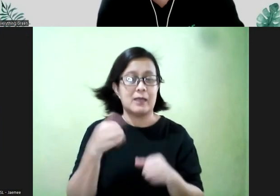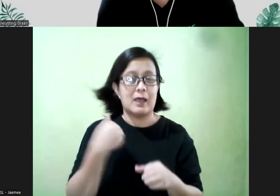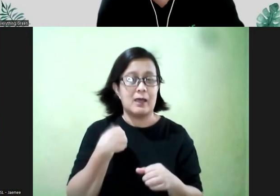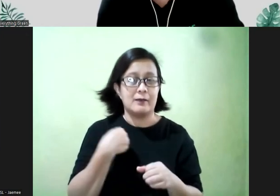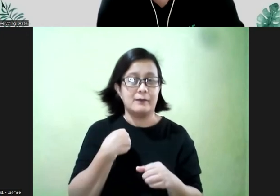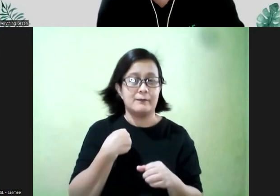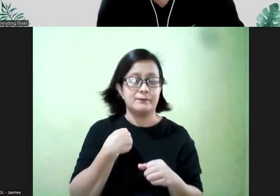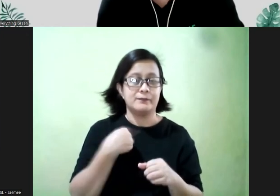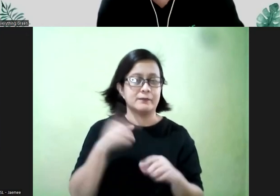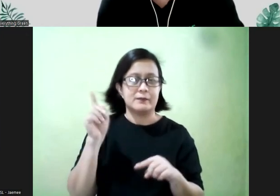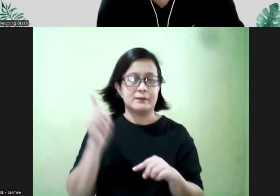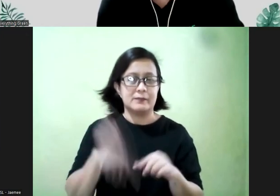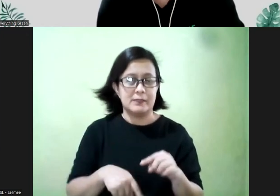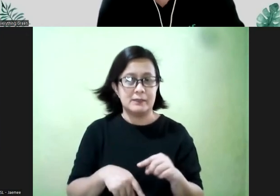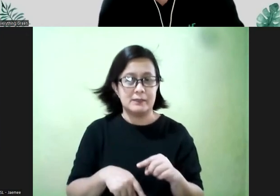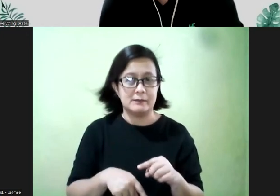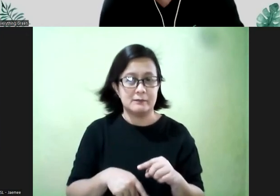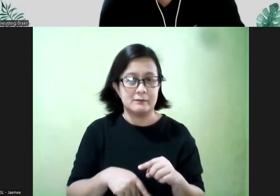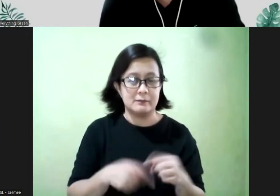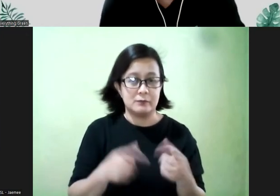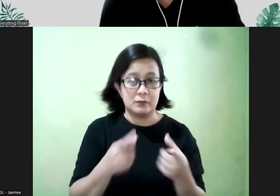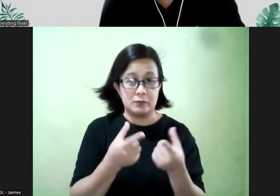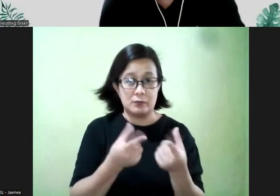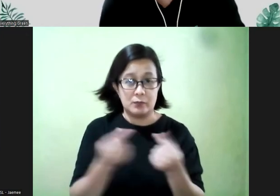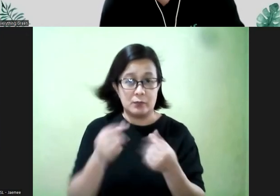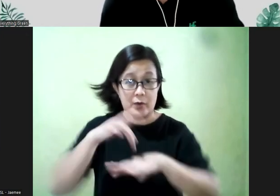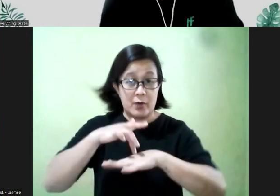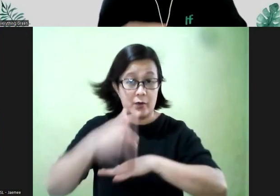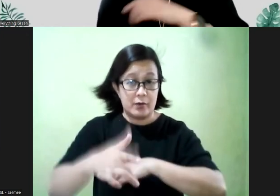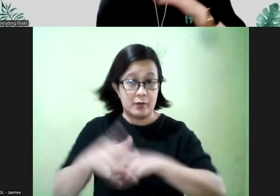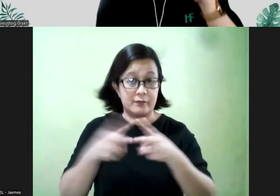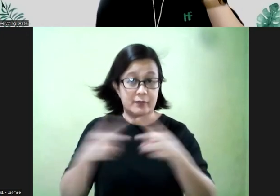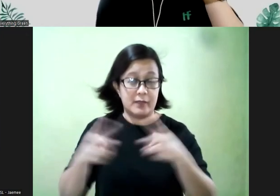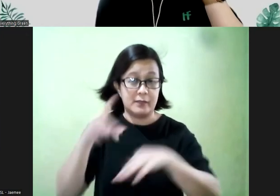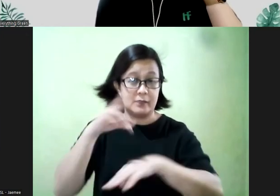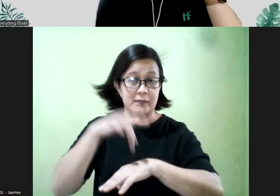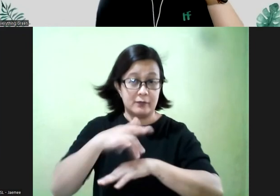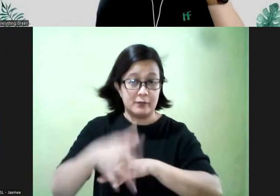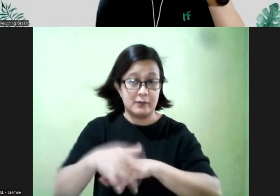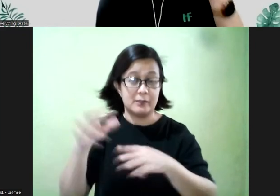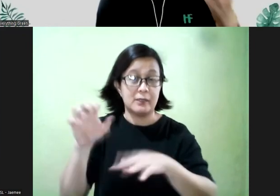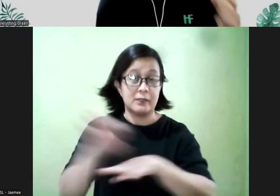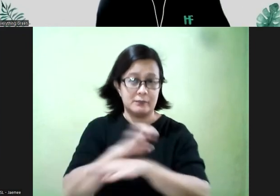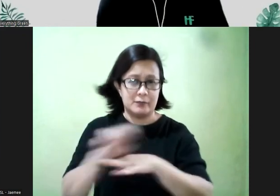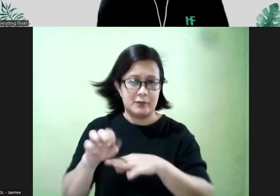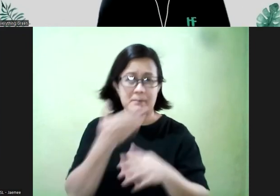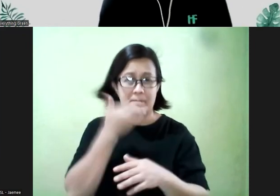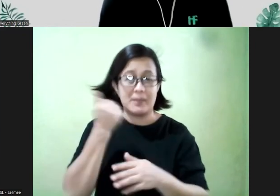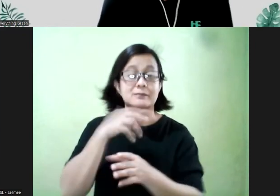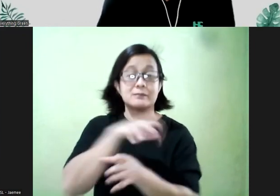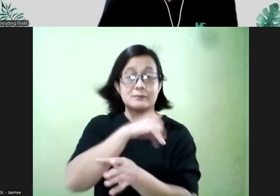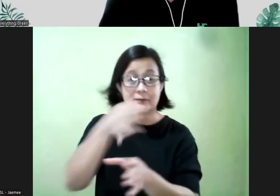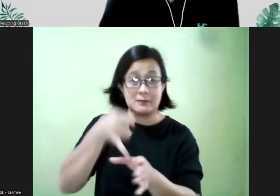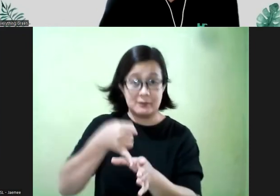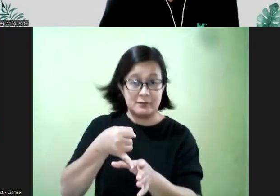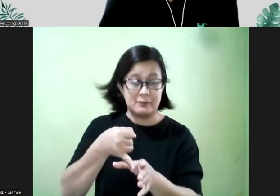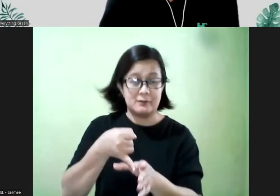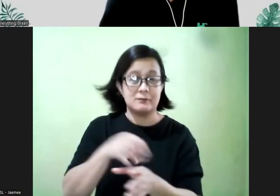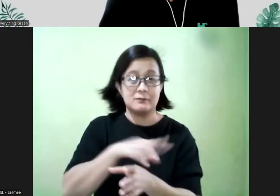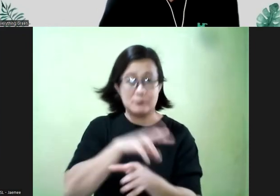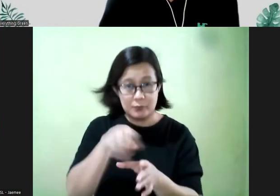by very early in your entrepreneur life, join an incubation program.